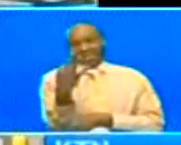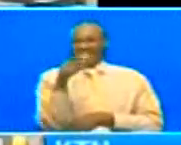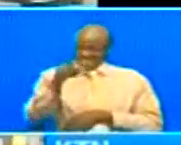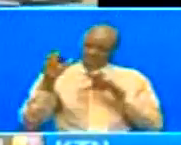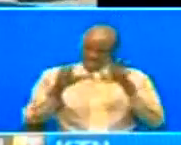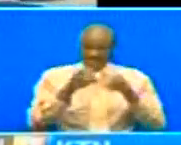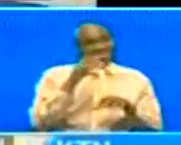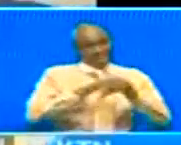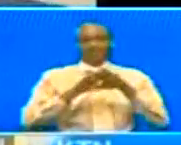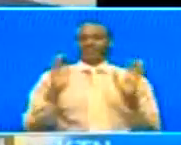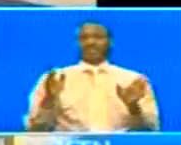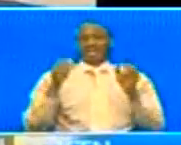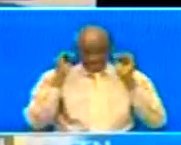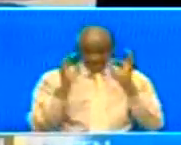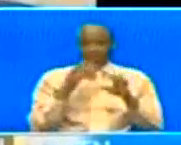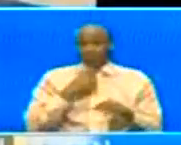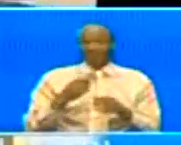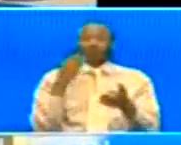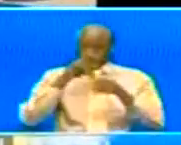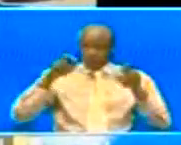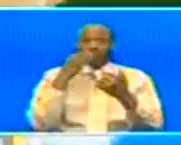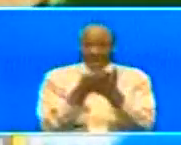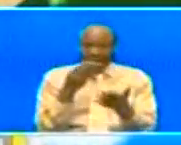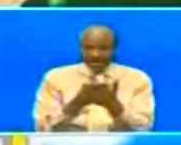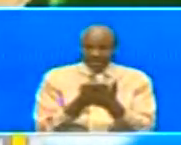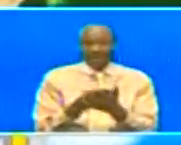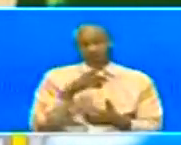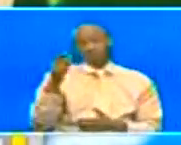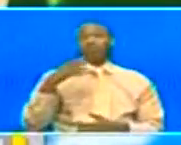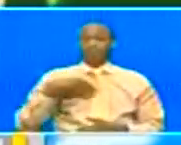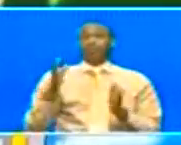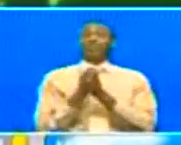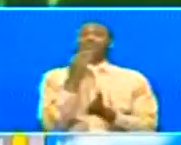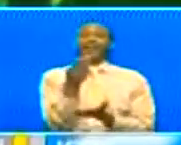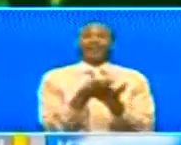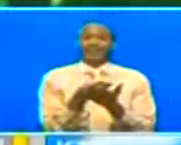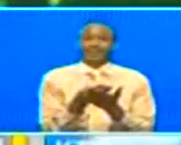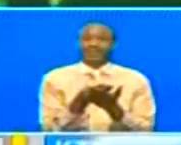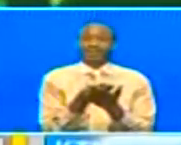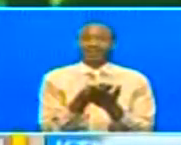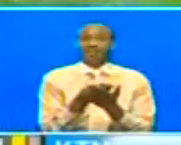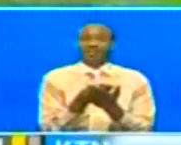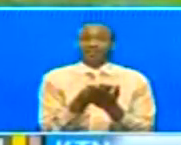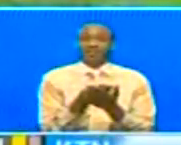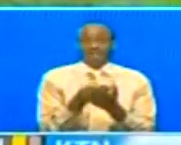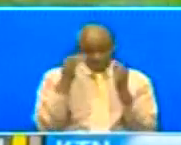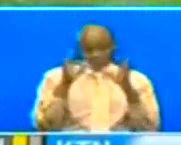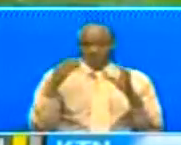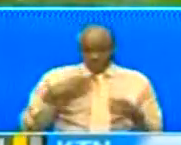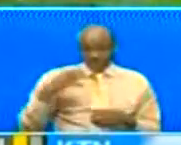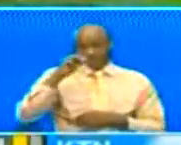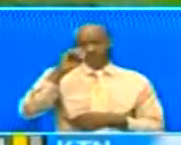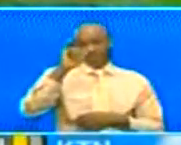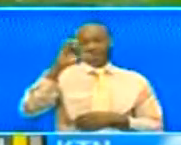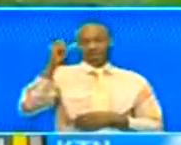market is. If you are looking for money, then you go to people with money. We want Microsoft to come